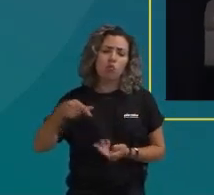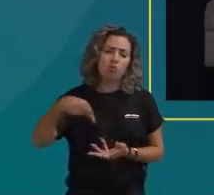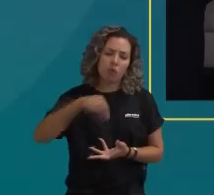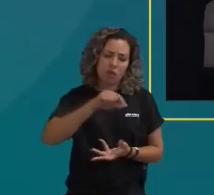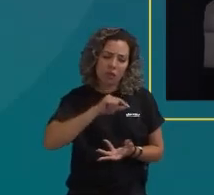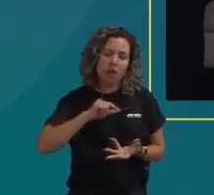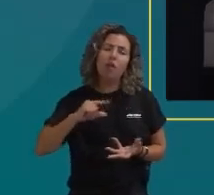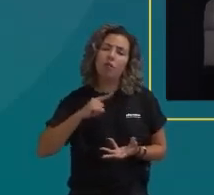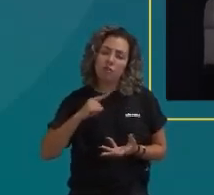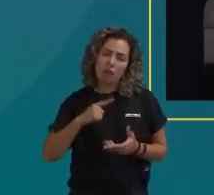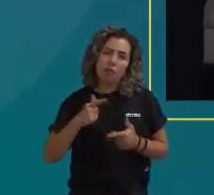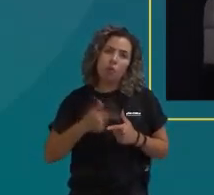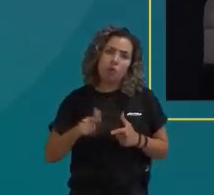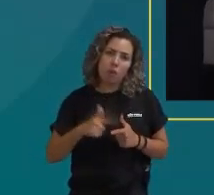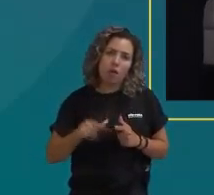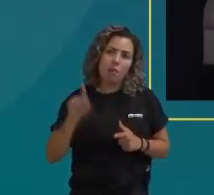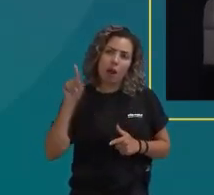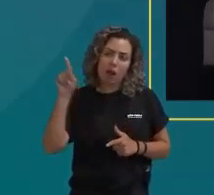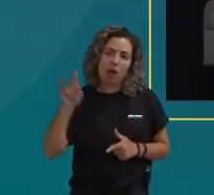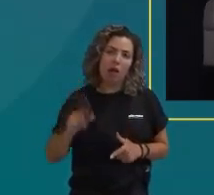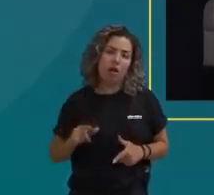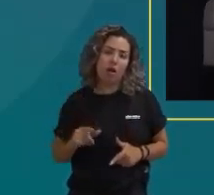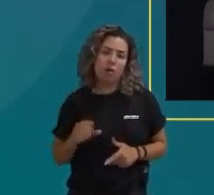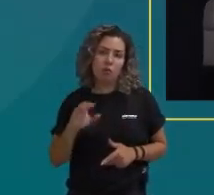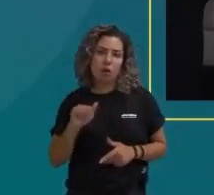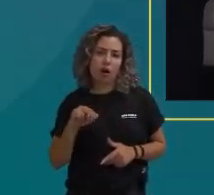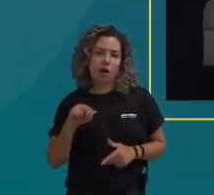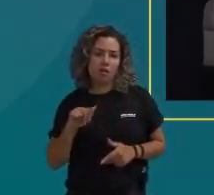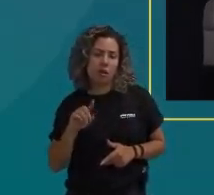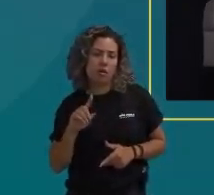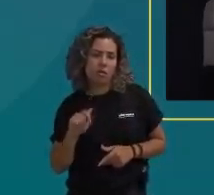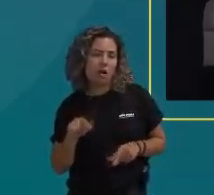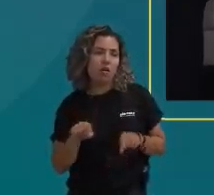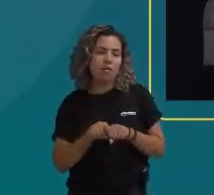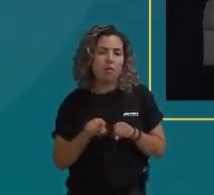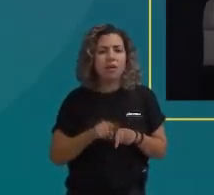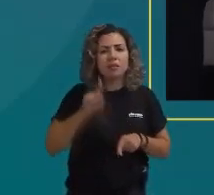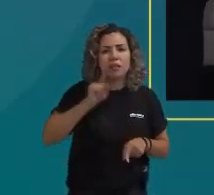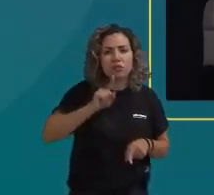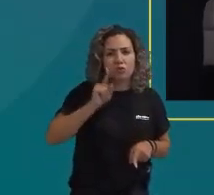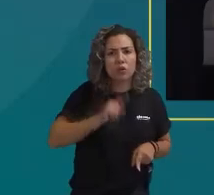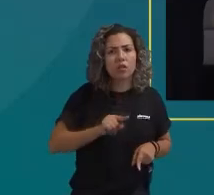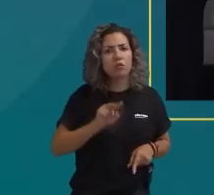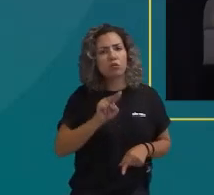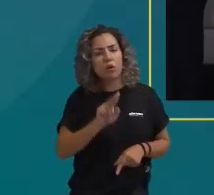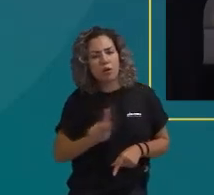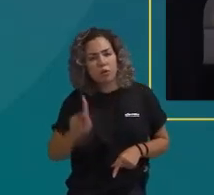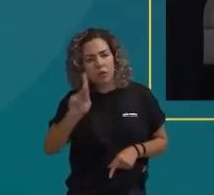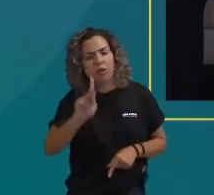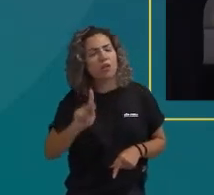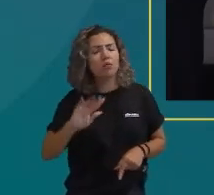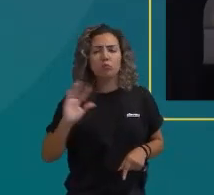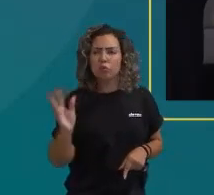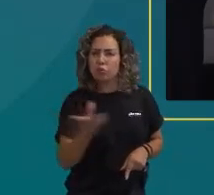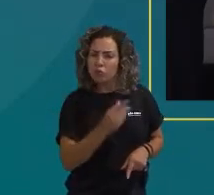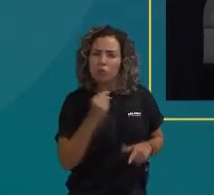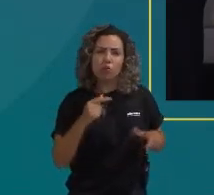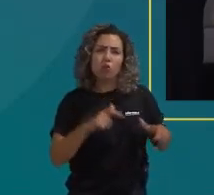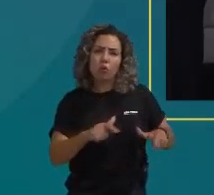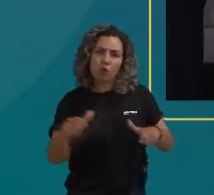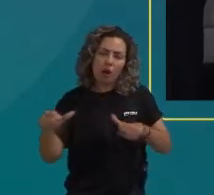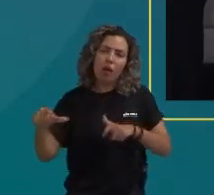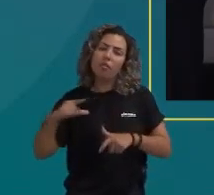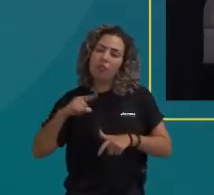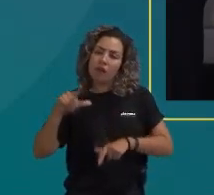Canada. You have people in US, you have people in UK, everywhere you have people. Even Seoul, I believe that people will be there from Kochi